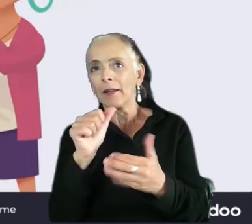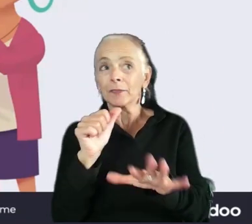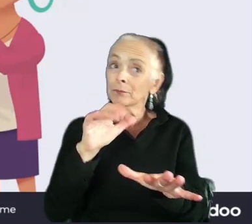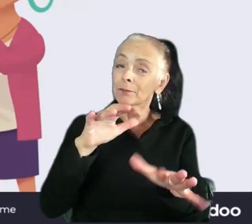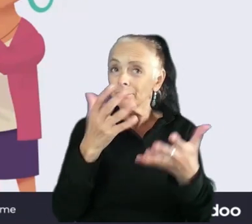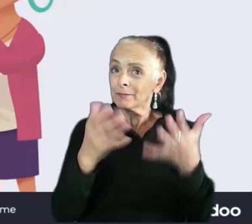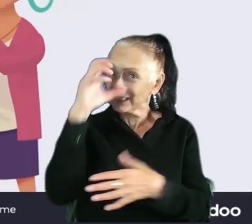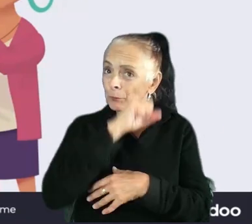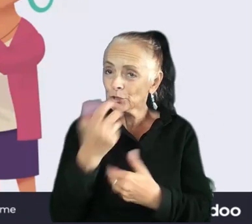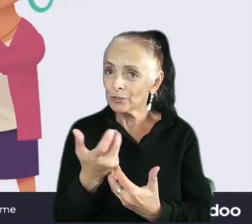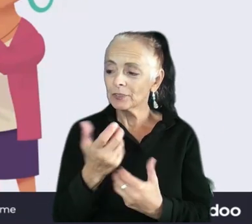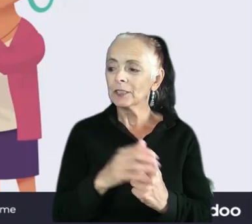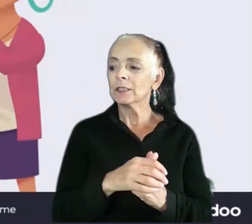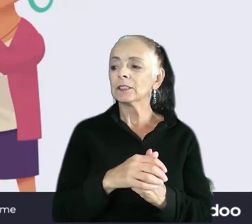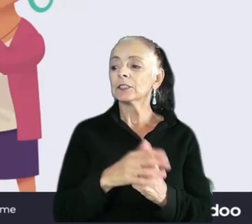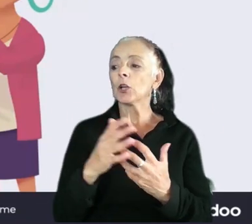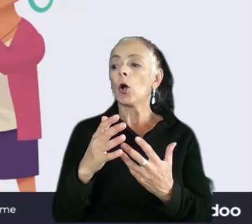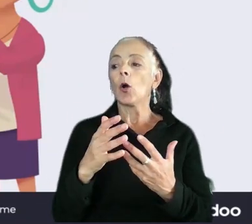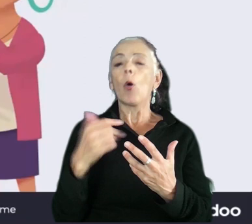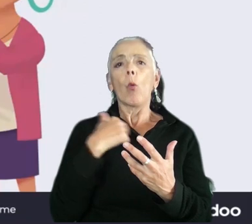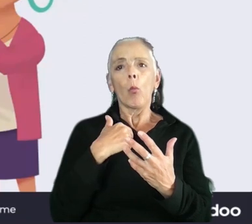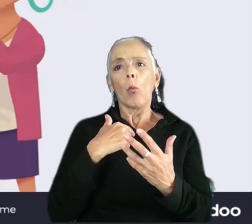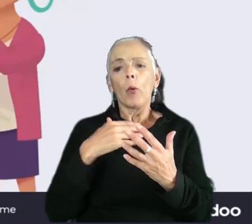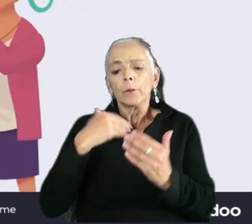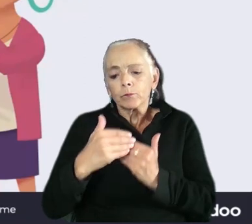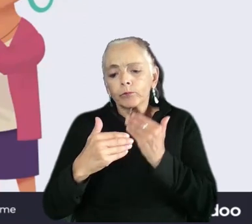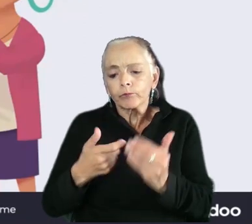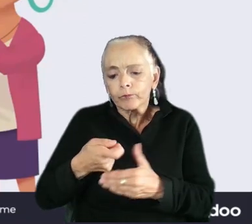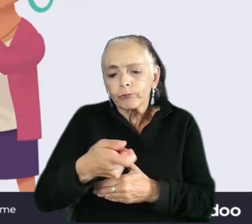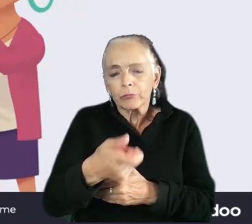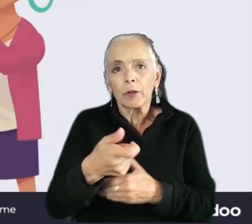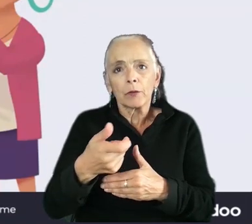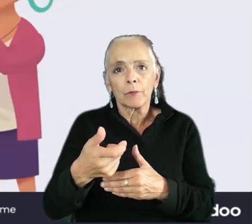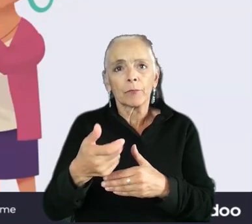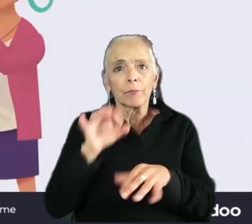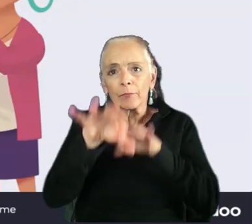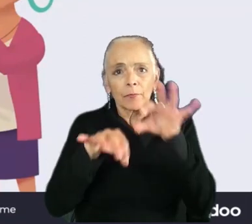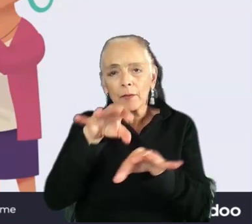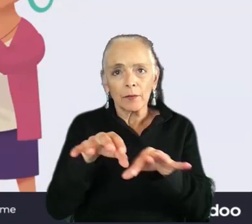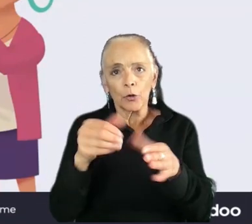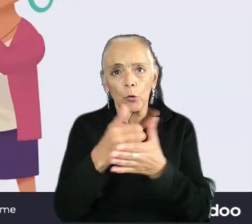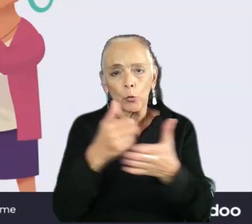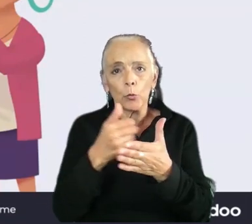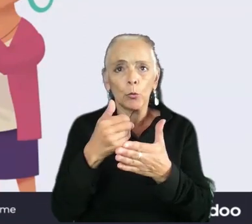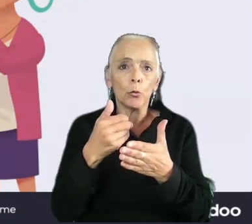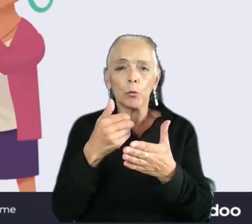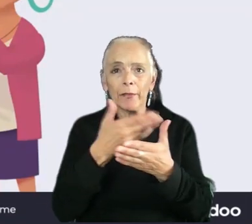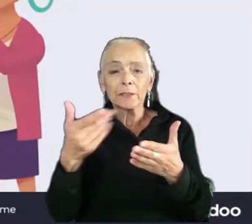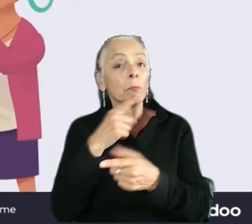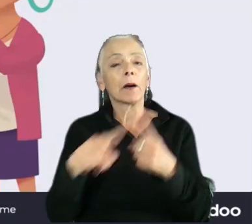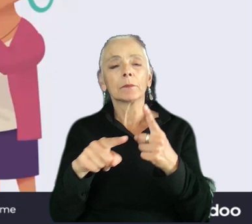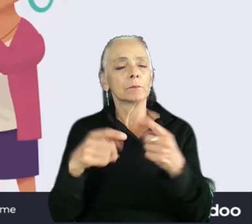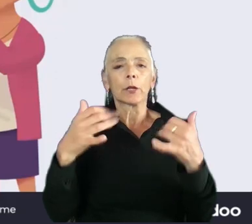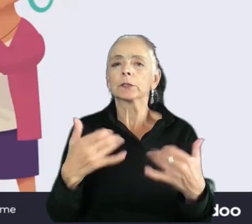our features were already introduced progressively, players were still overwhelmed. So we decided to spread the unlocking of our